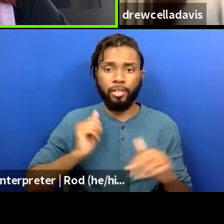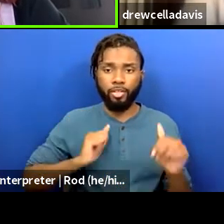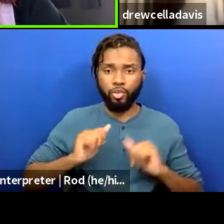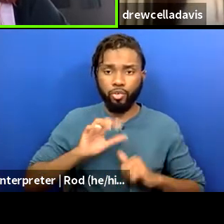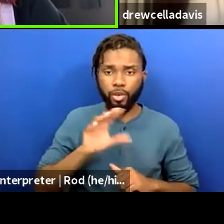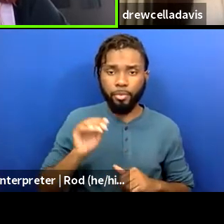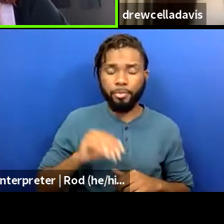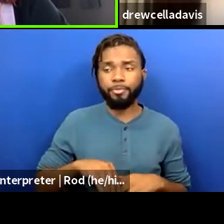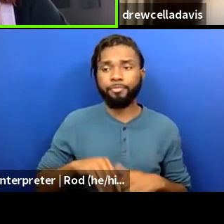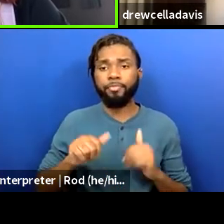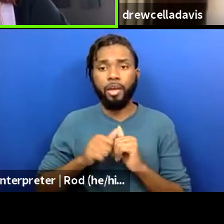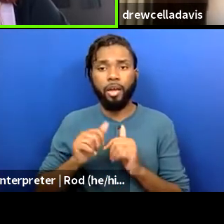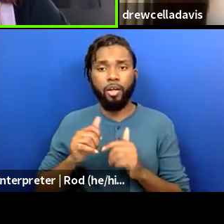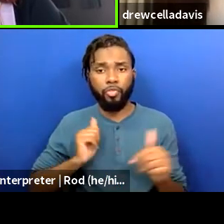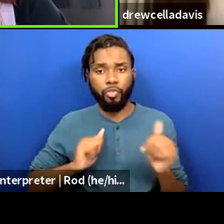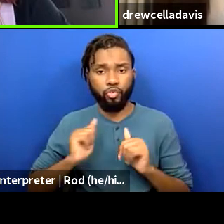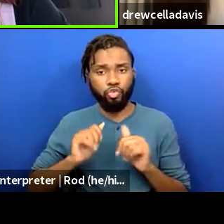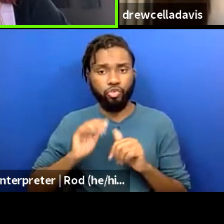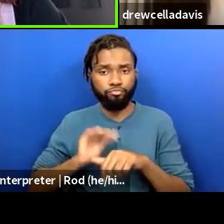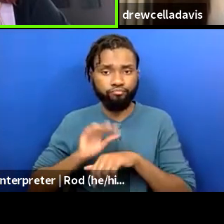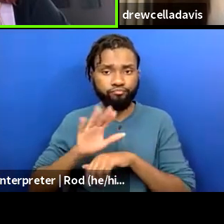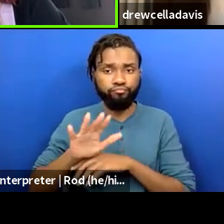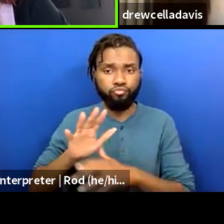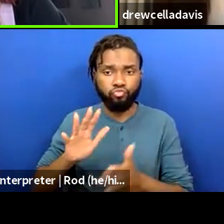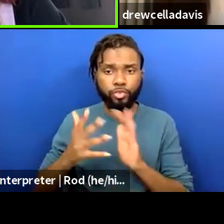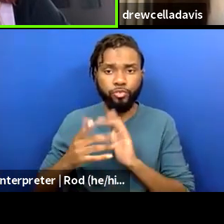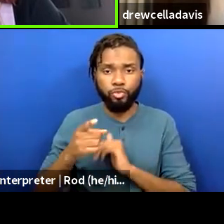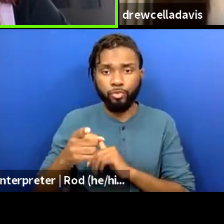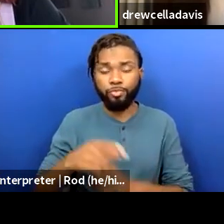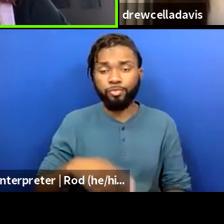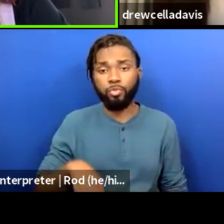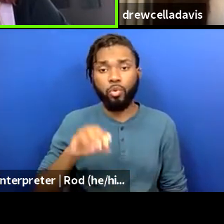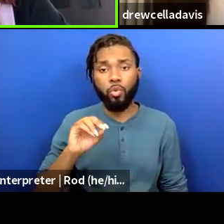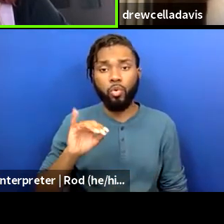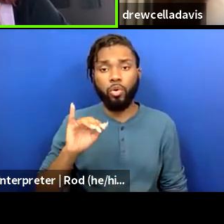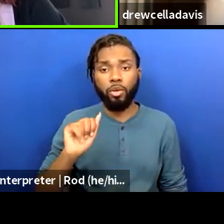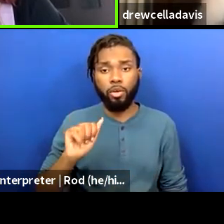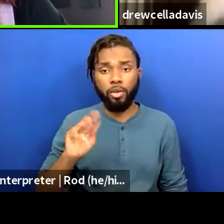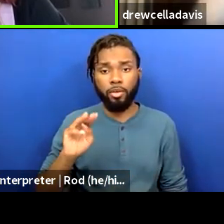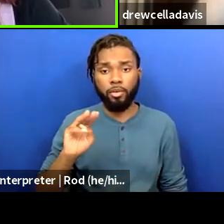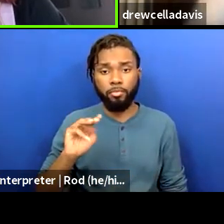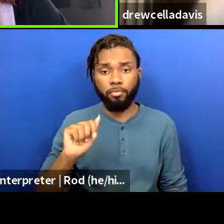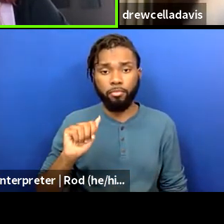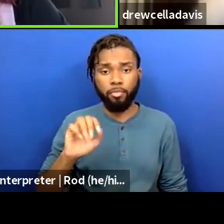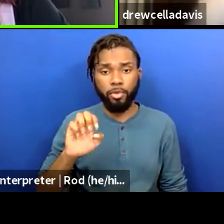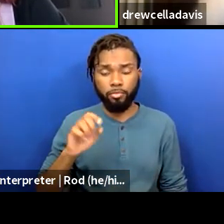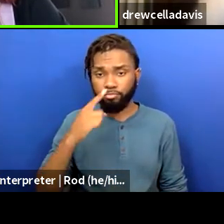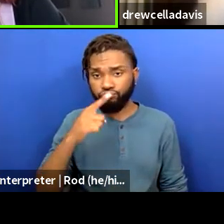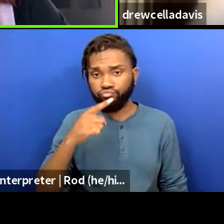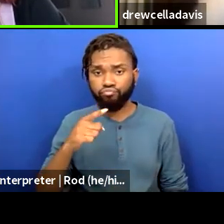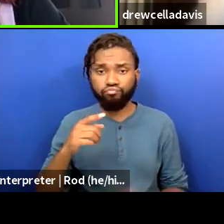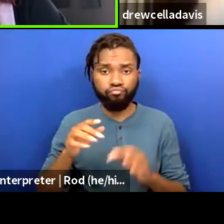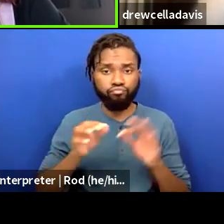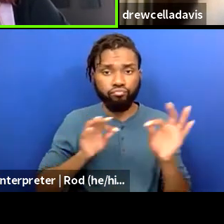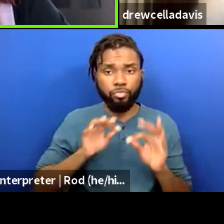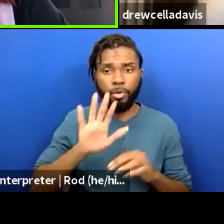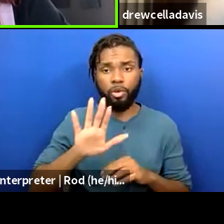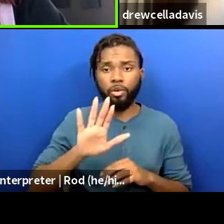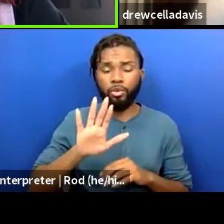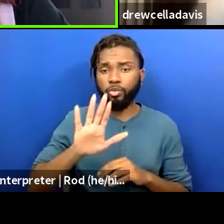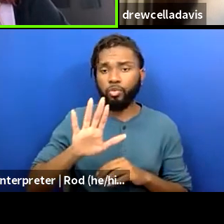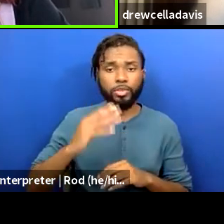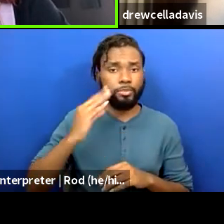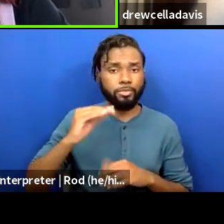has transformed you. Oya May, can you add about your own experience in coming into